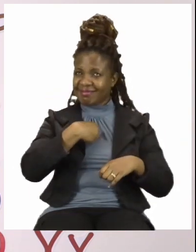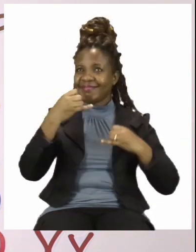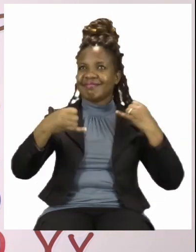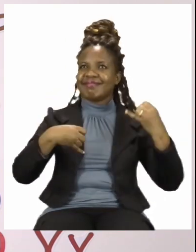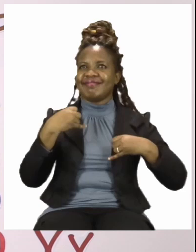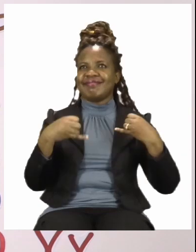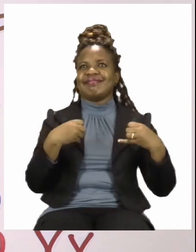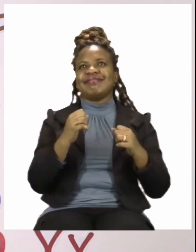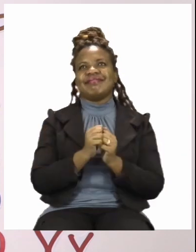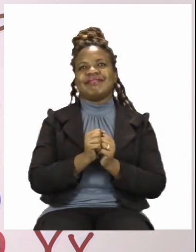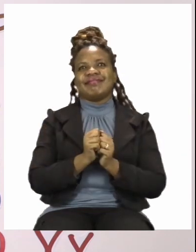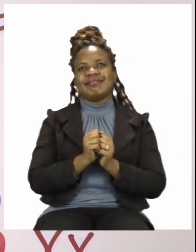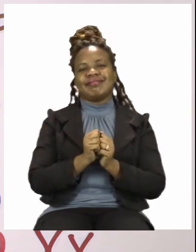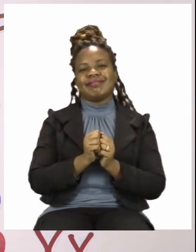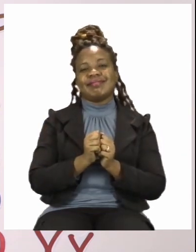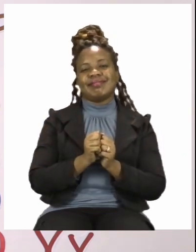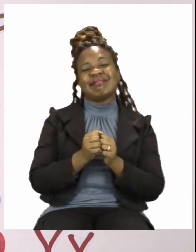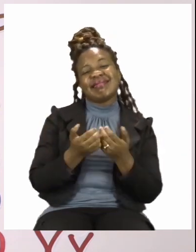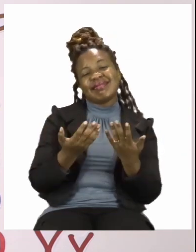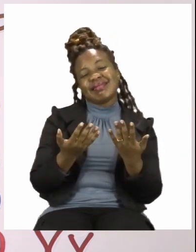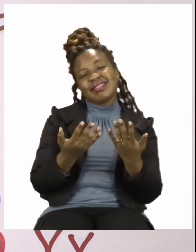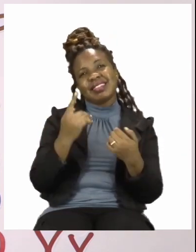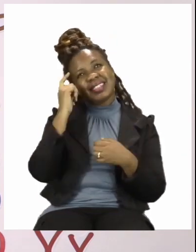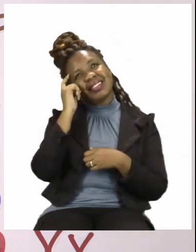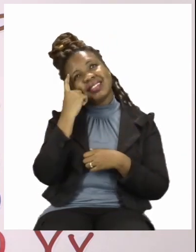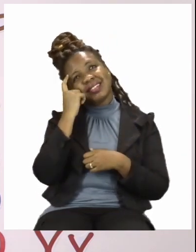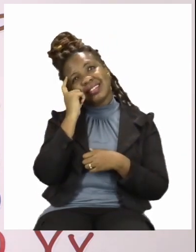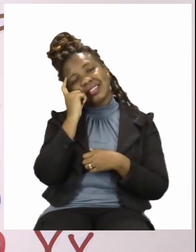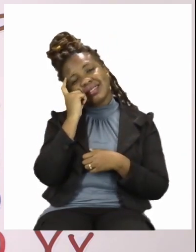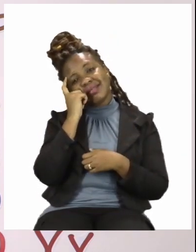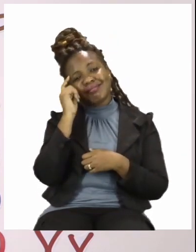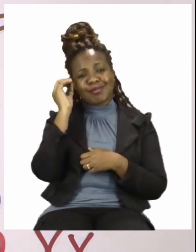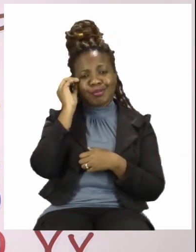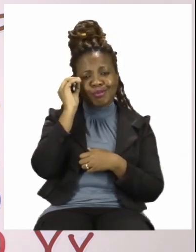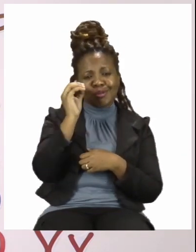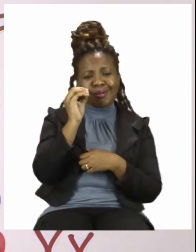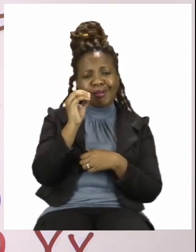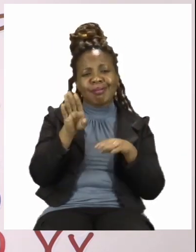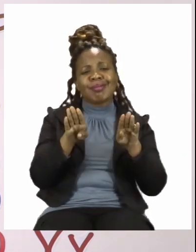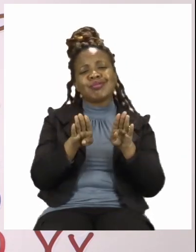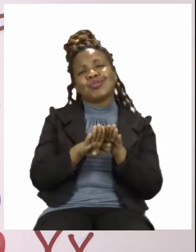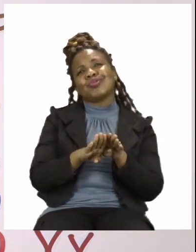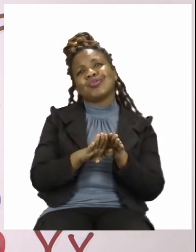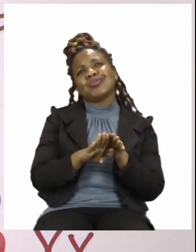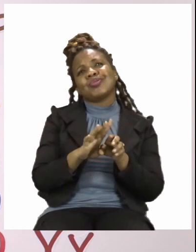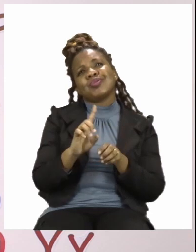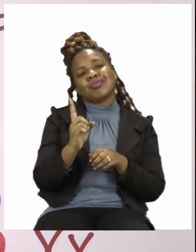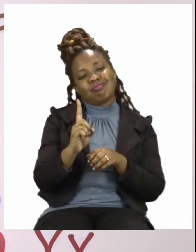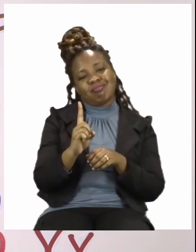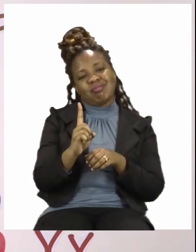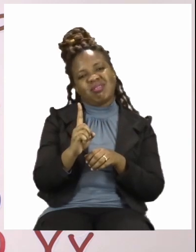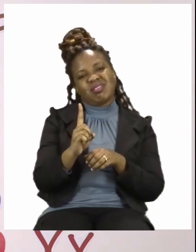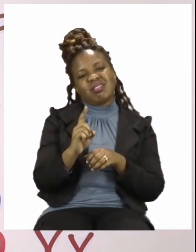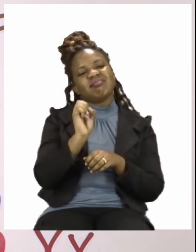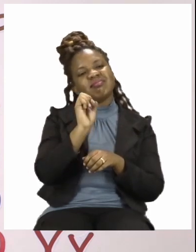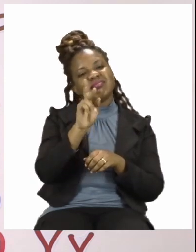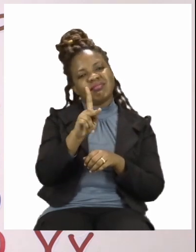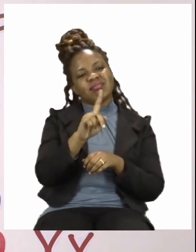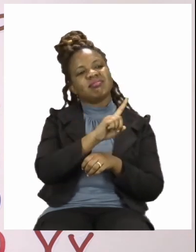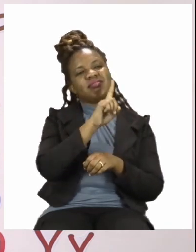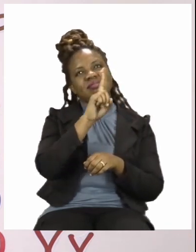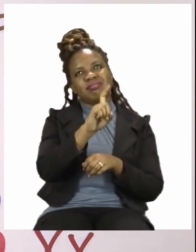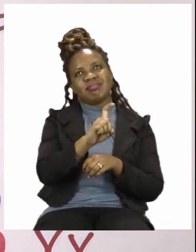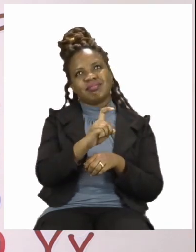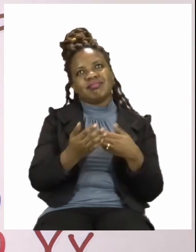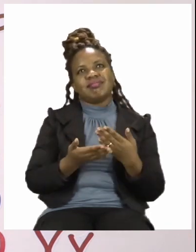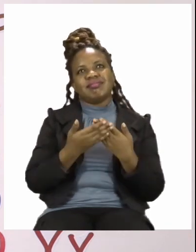Remember, if you're not sure or you don't really know what to do, it's okay to ask for help. Just make sure you end